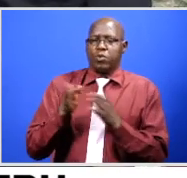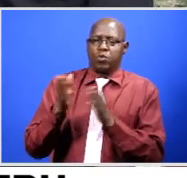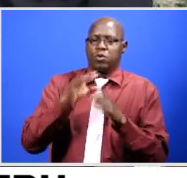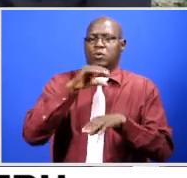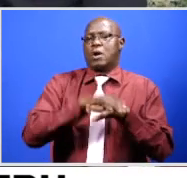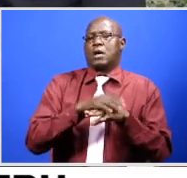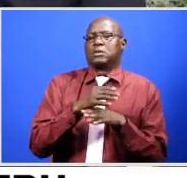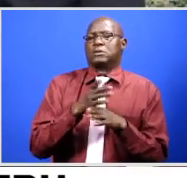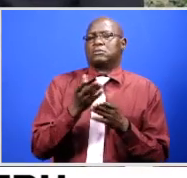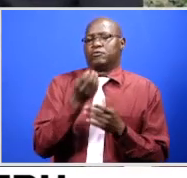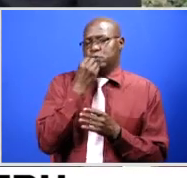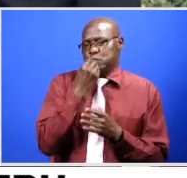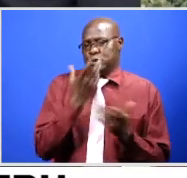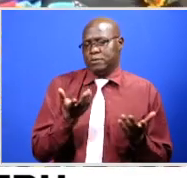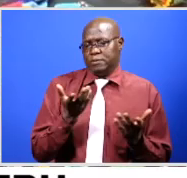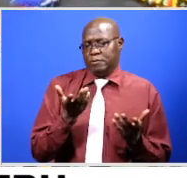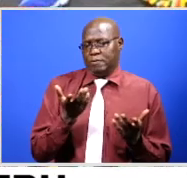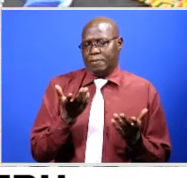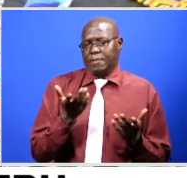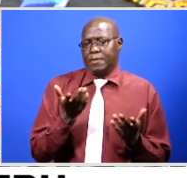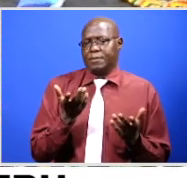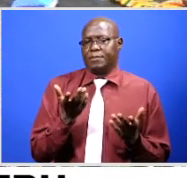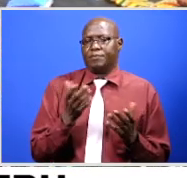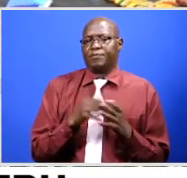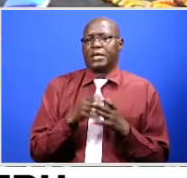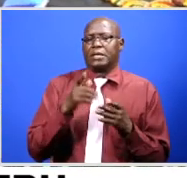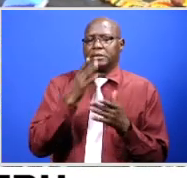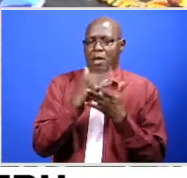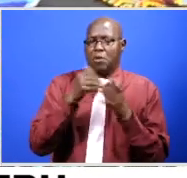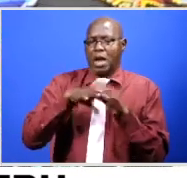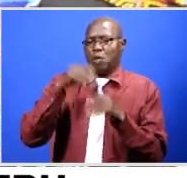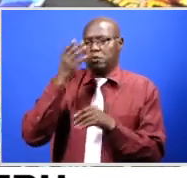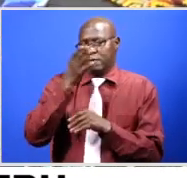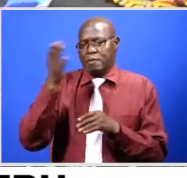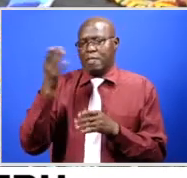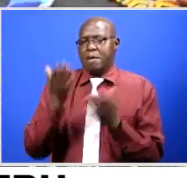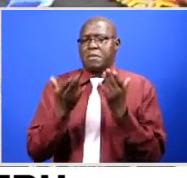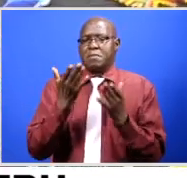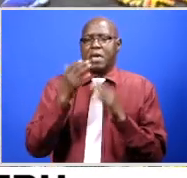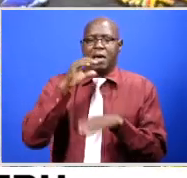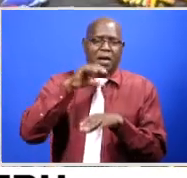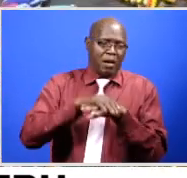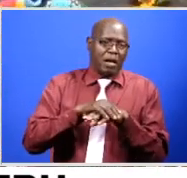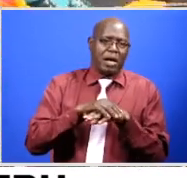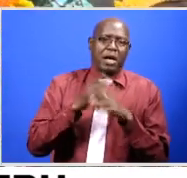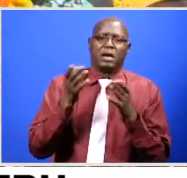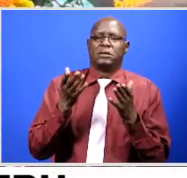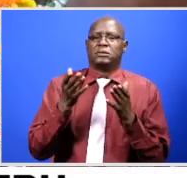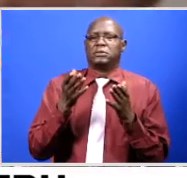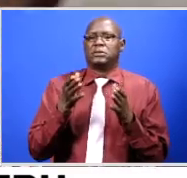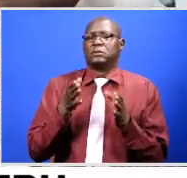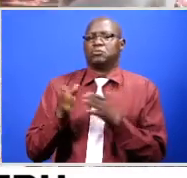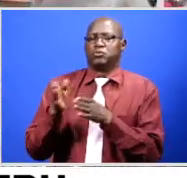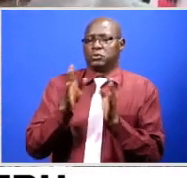eat. And if somebody is outside there, and then he might not get as many potential business